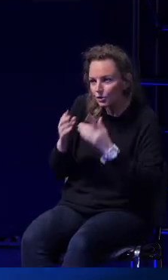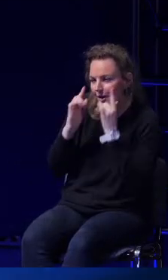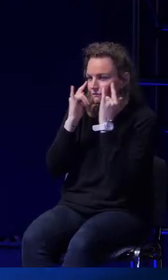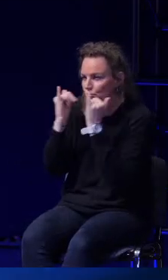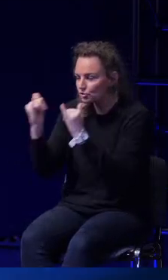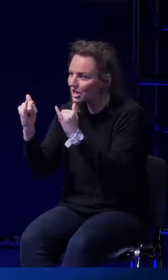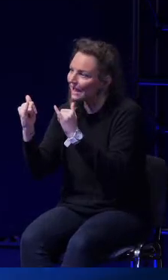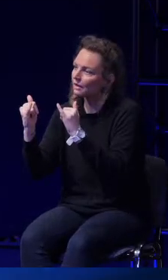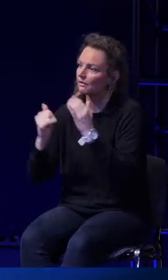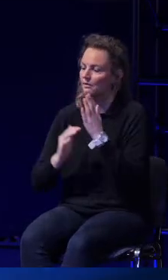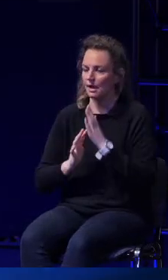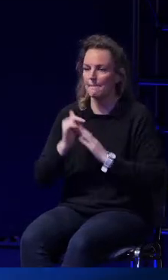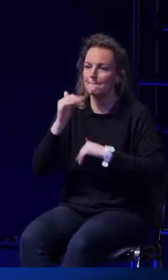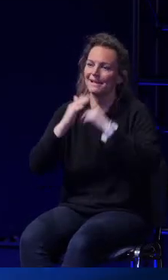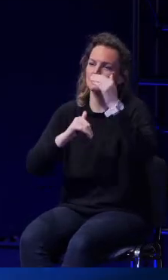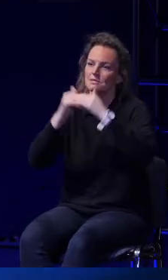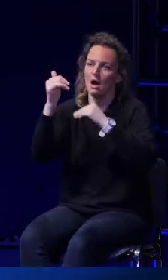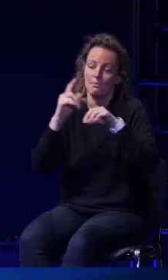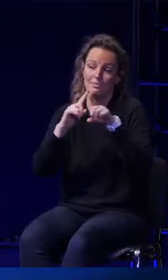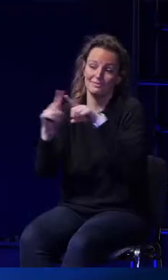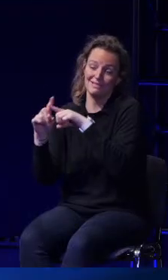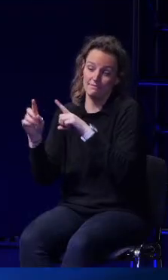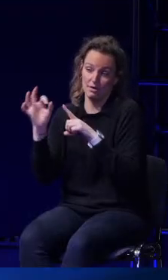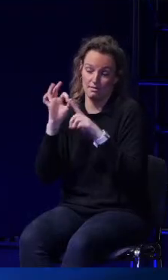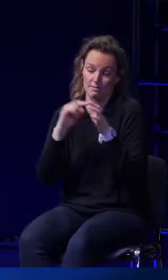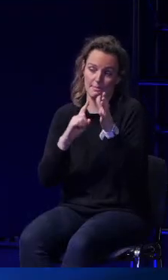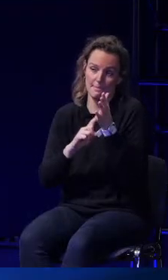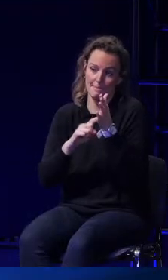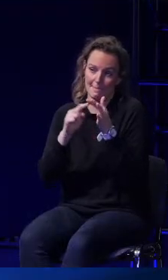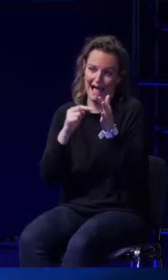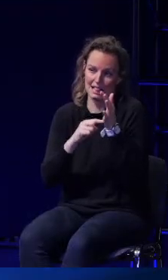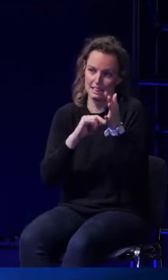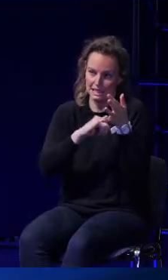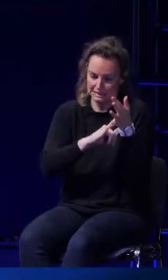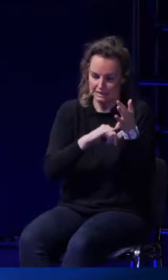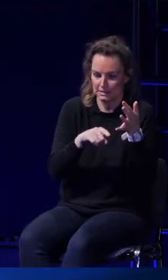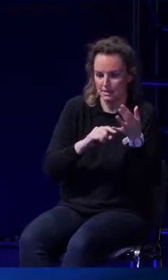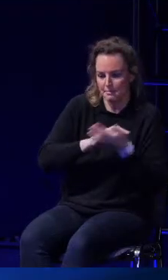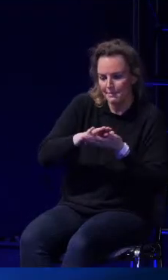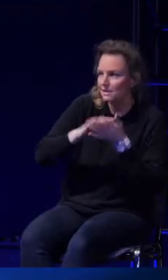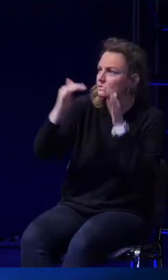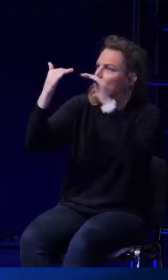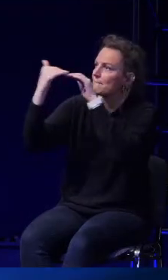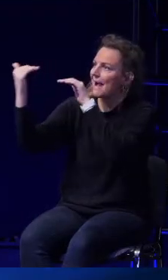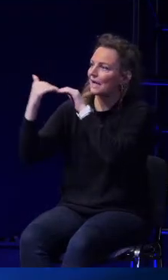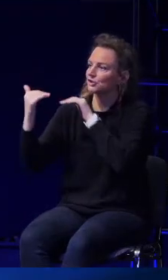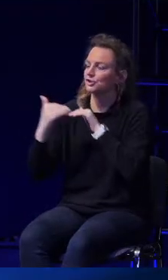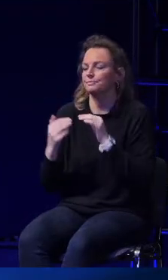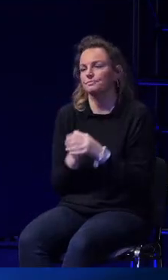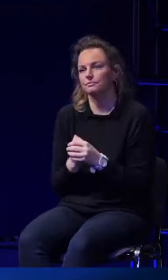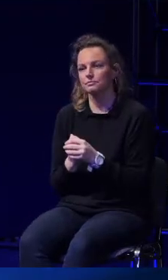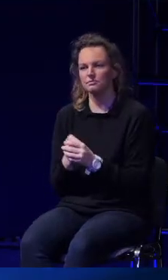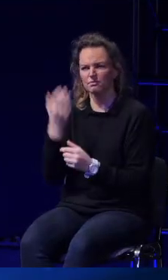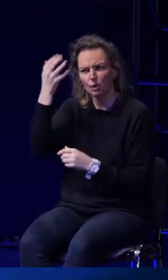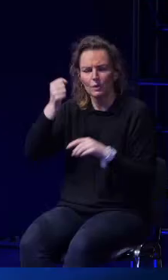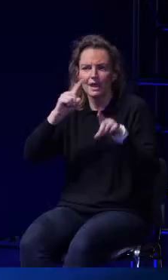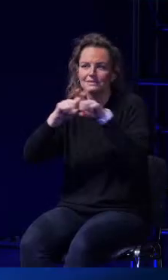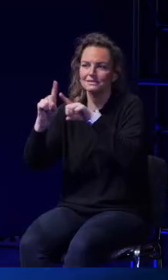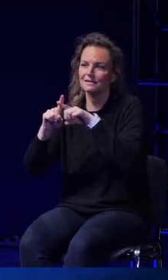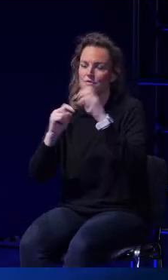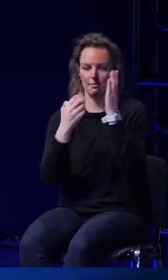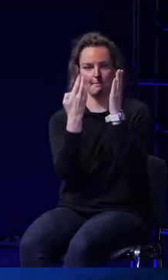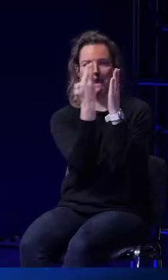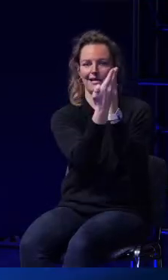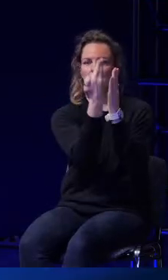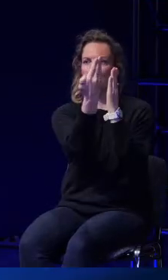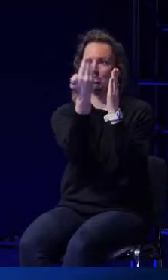that they match the lights in. So if we had sort of diffused panels built into the set. And when we look at that, we need